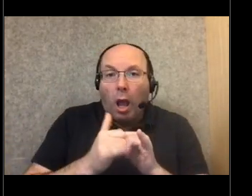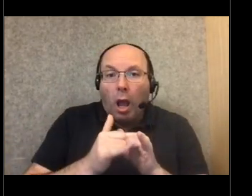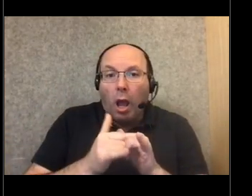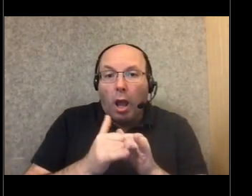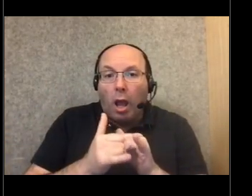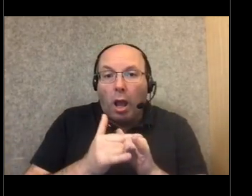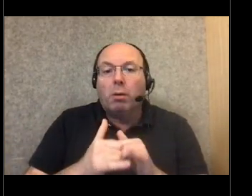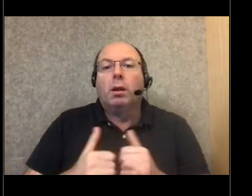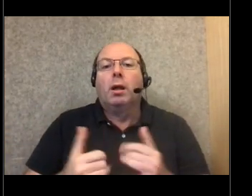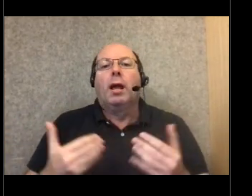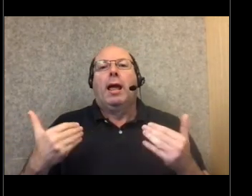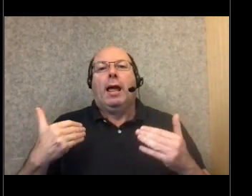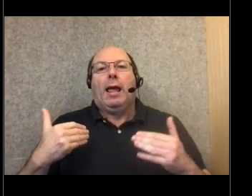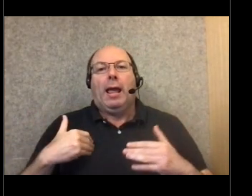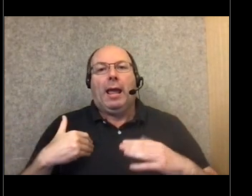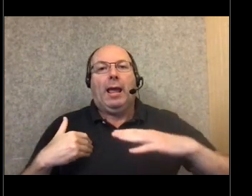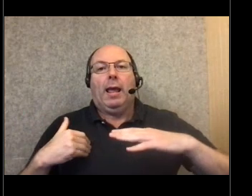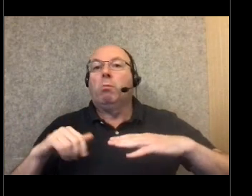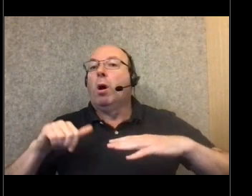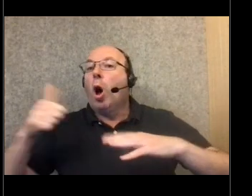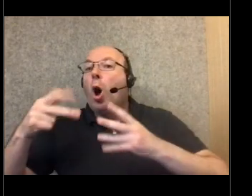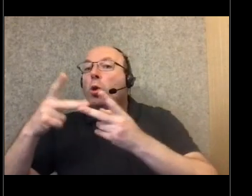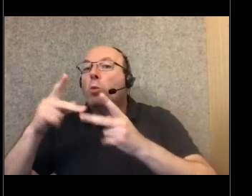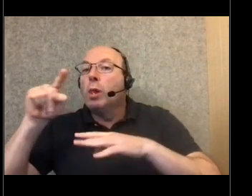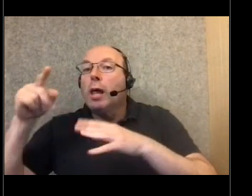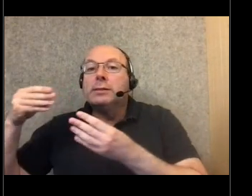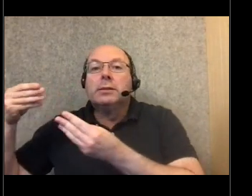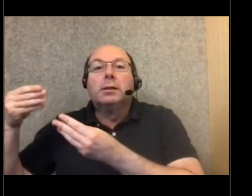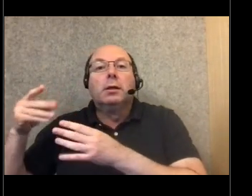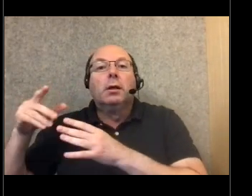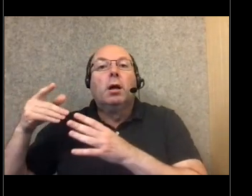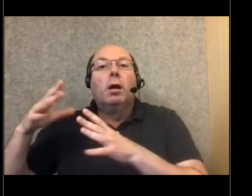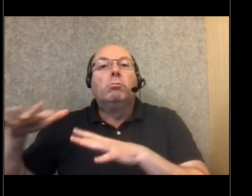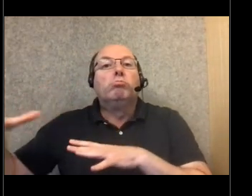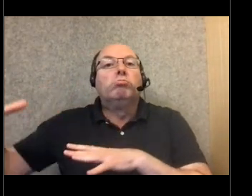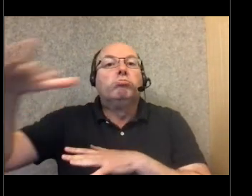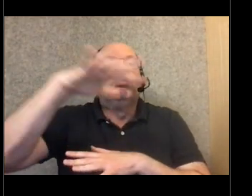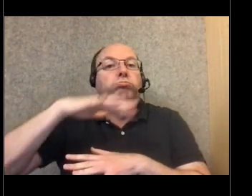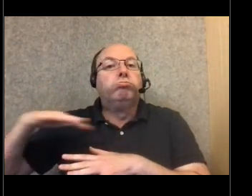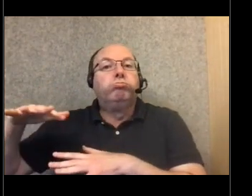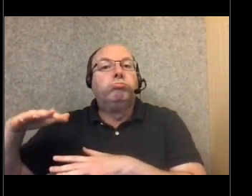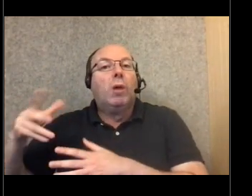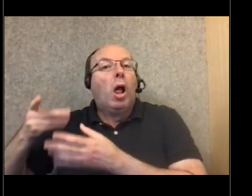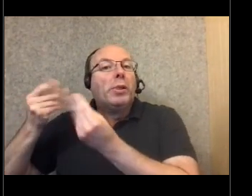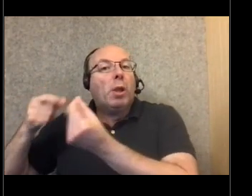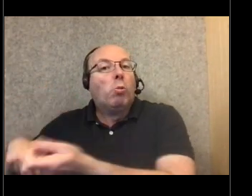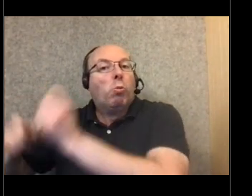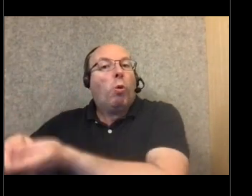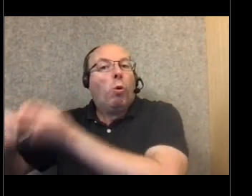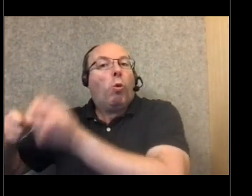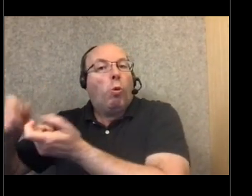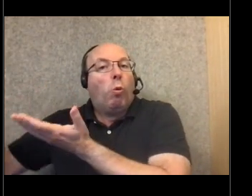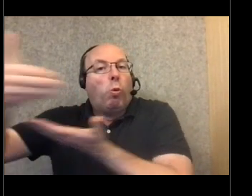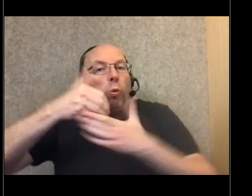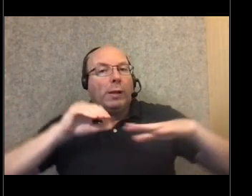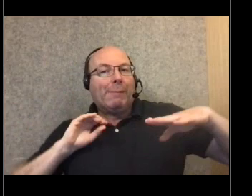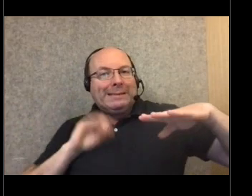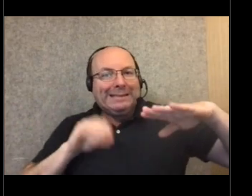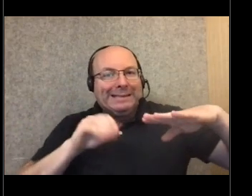field dirt excavated from other parts of the building site, to alter the ground levels